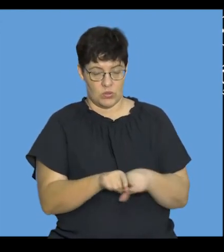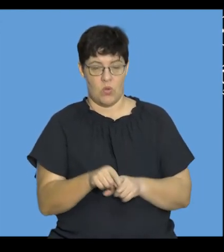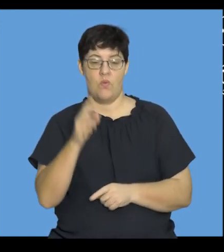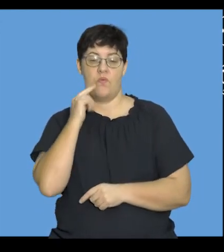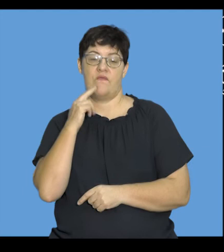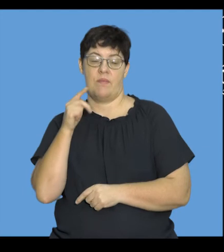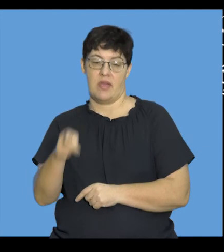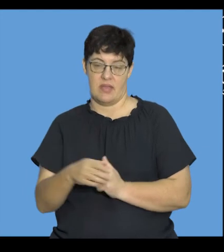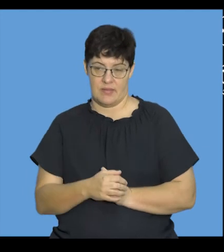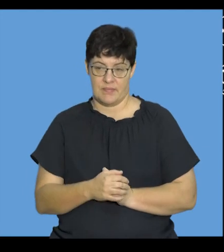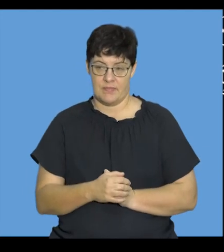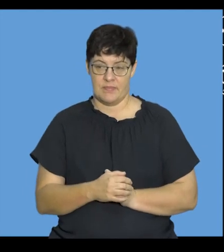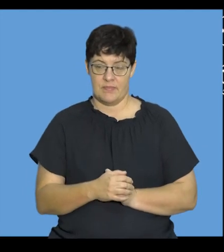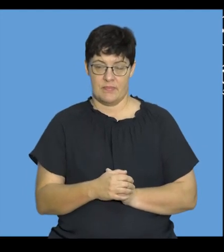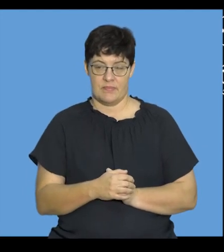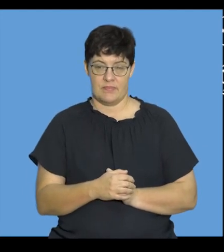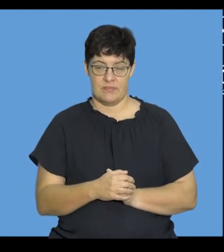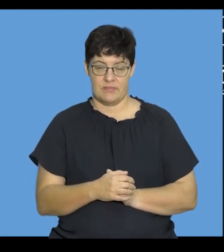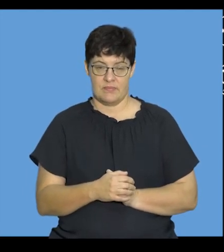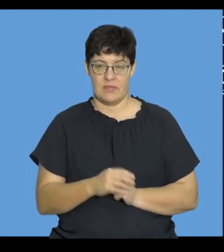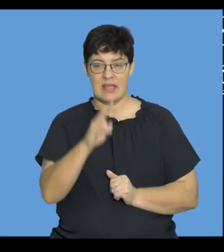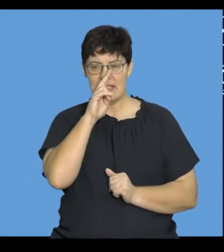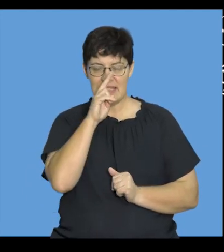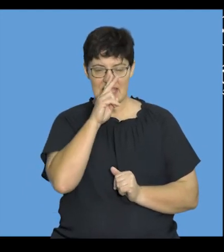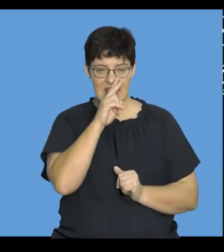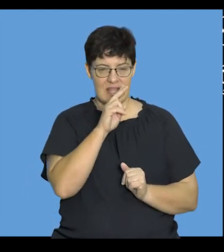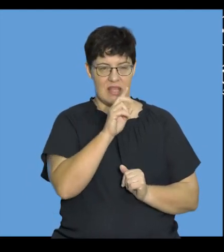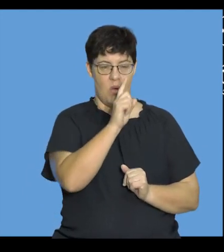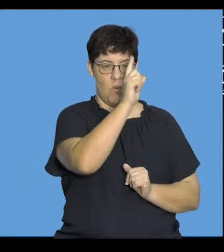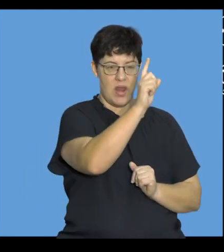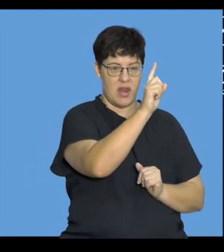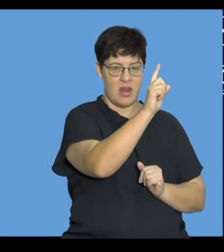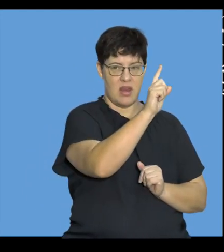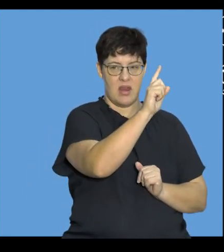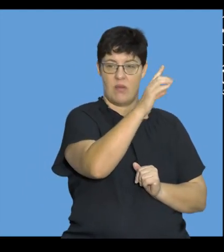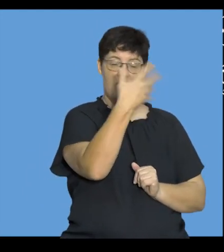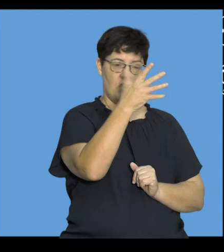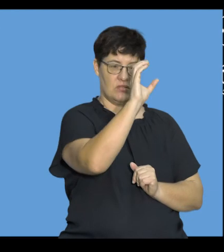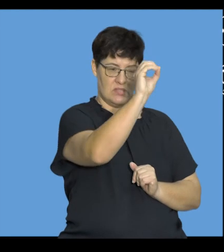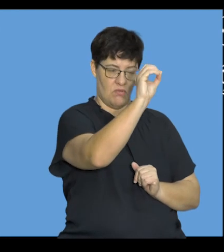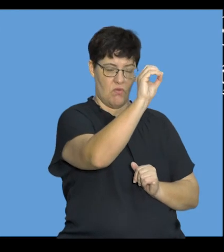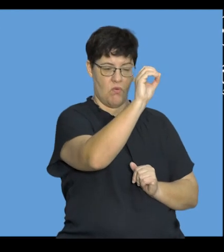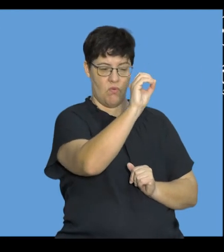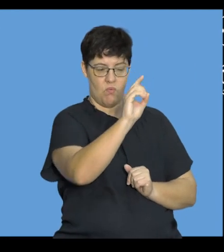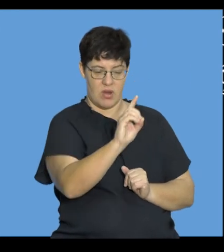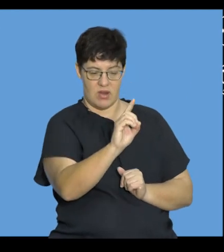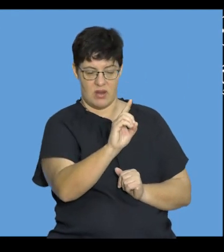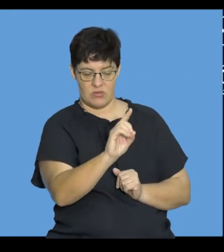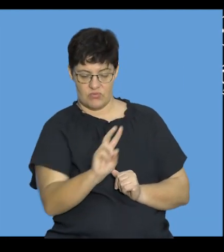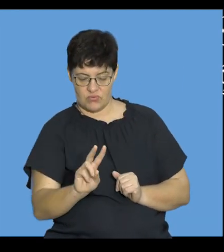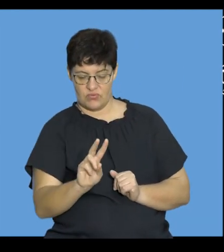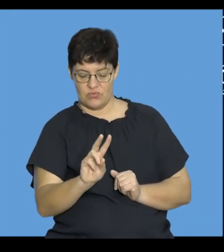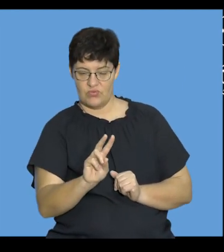November. Notice the pattern on your calculation. Watch. 1 month,